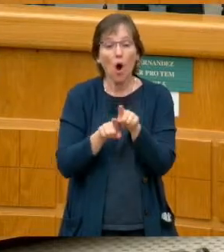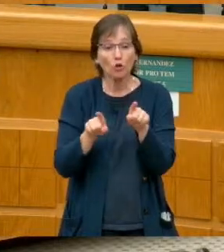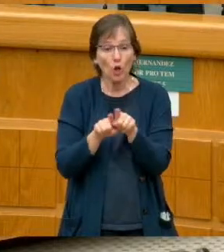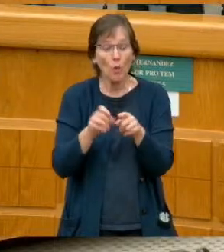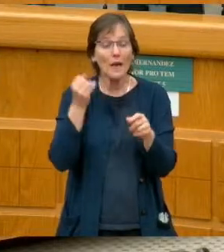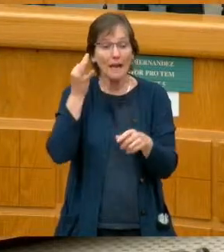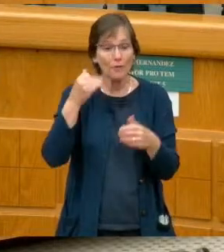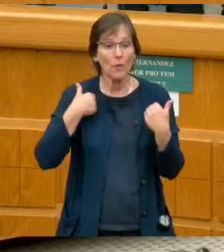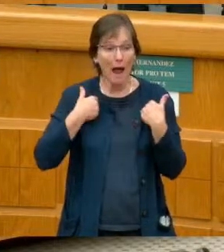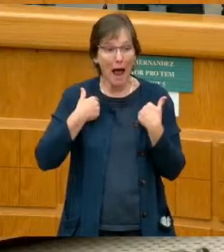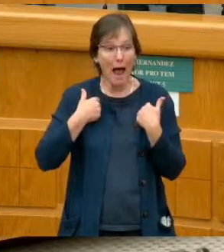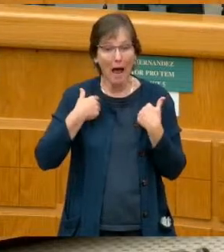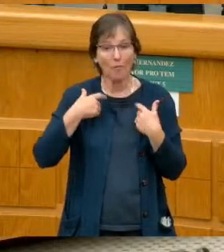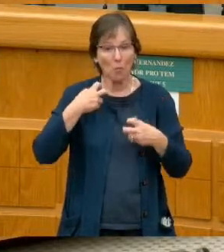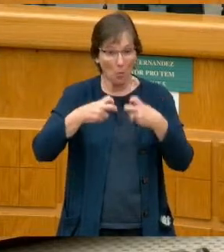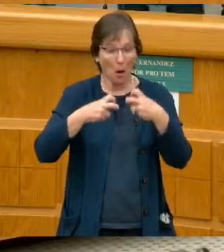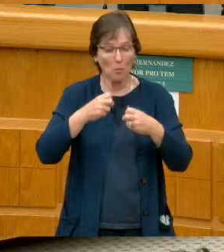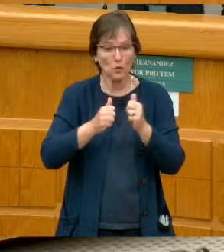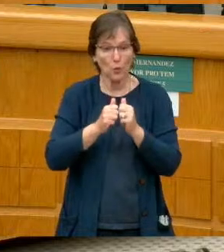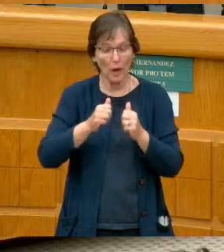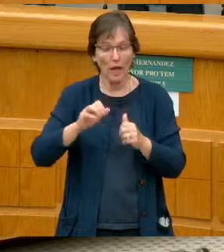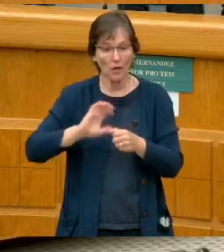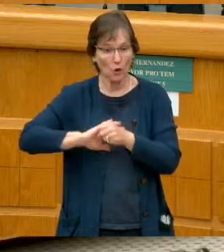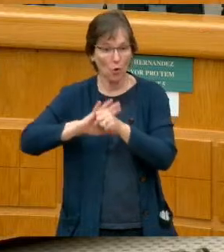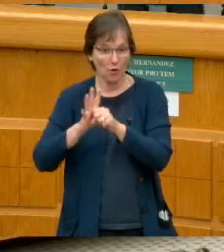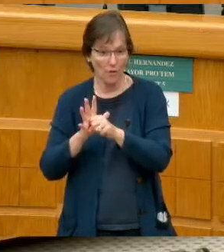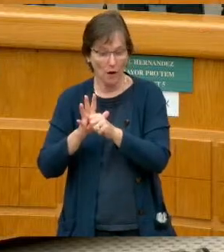can get assistance. The number is